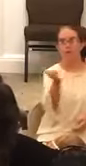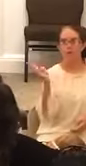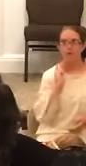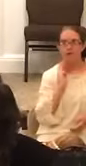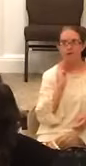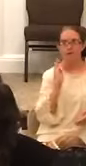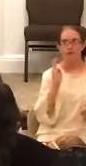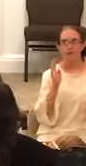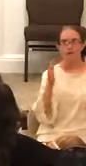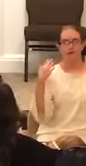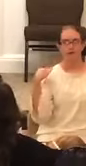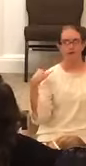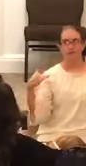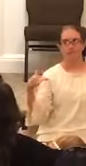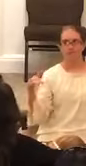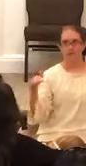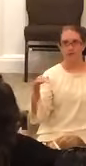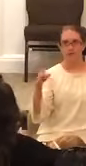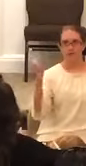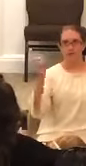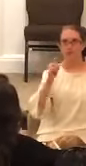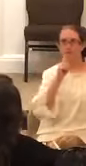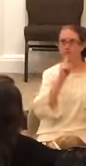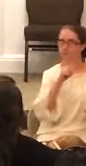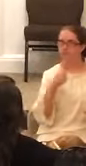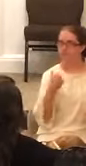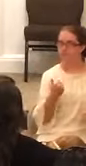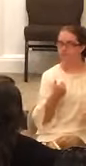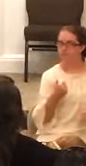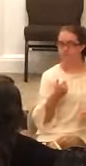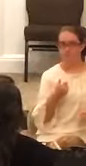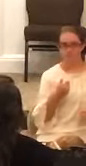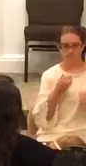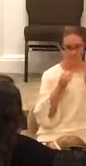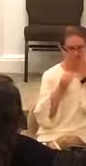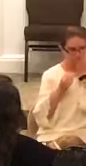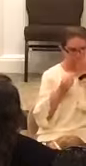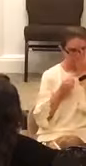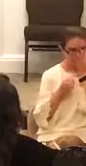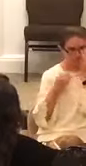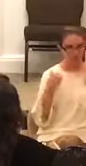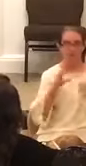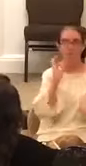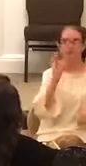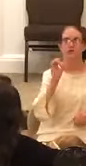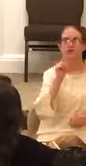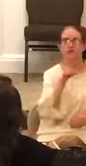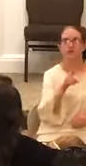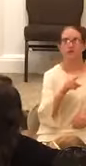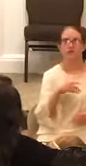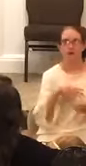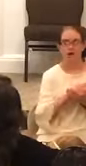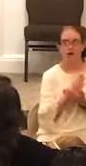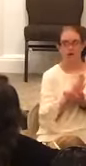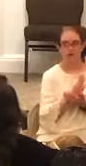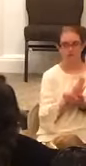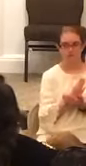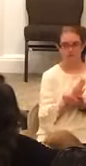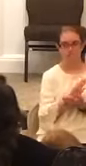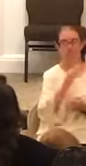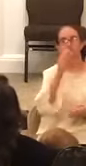are an angel from heaven, preach any other gospel unto you than which we have preached unto you, let